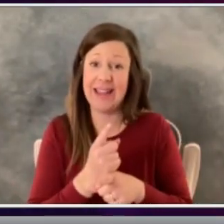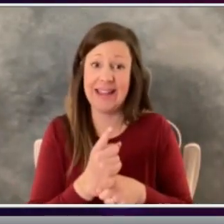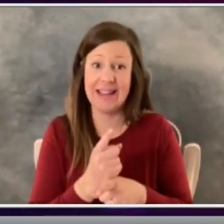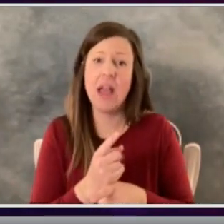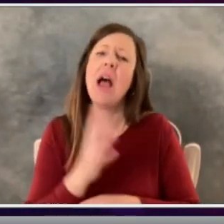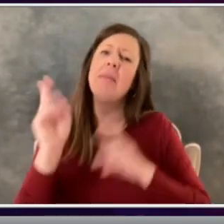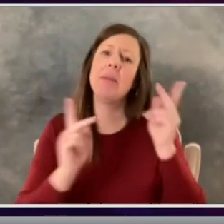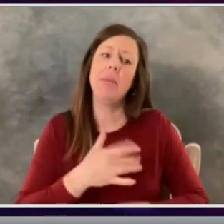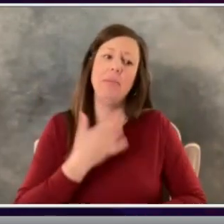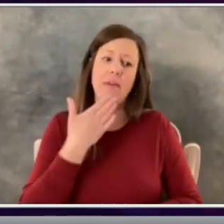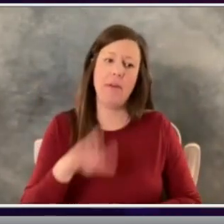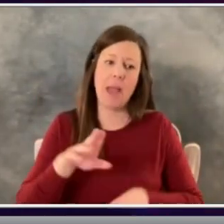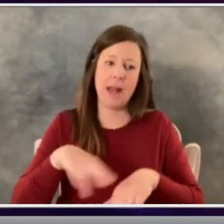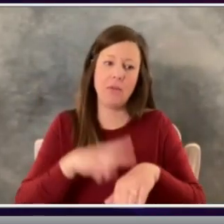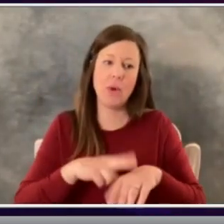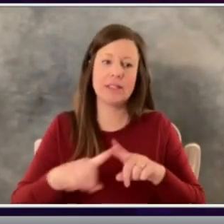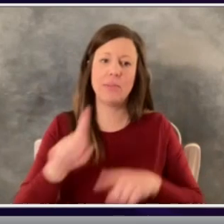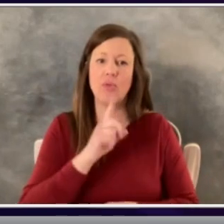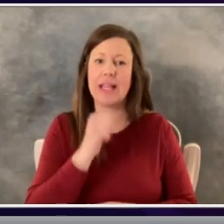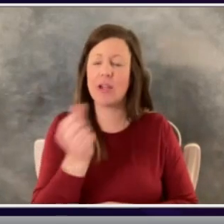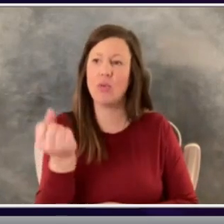they don't get it until you get into those groups.